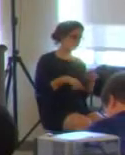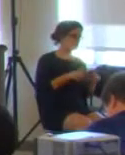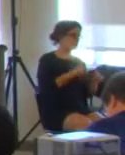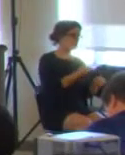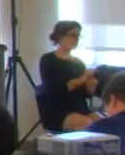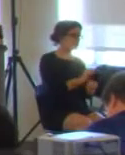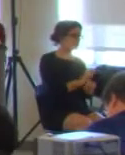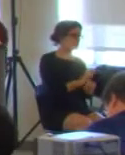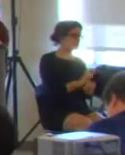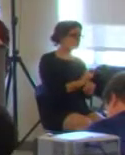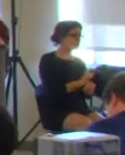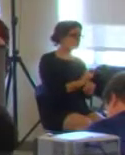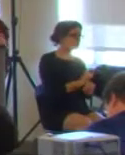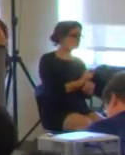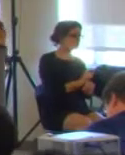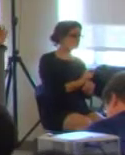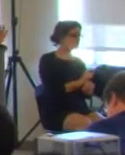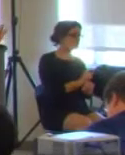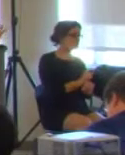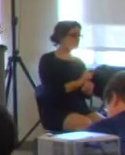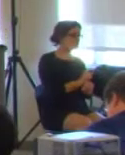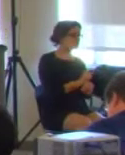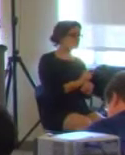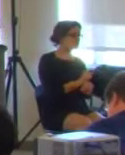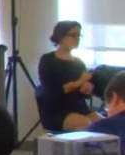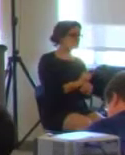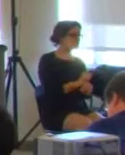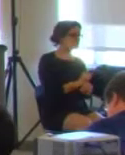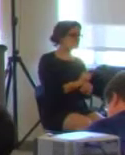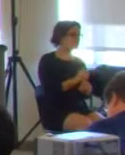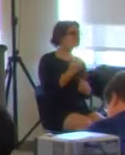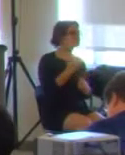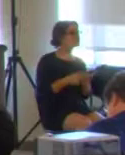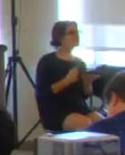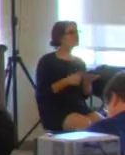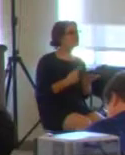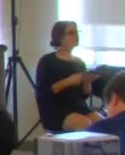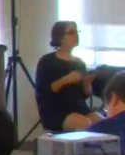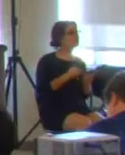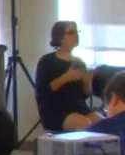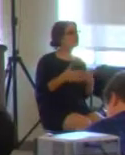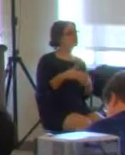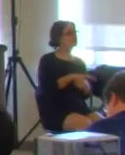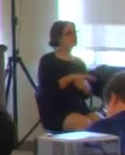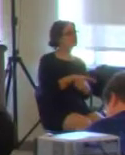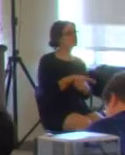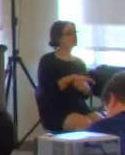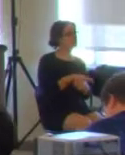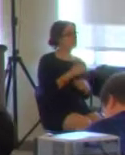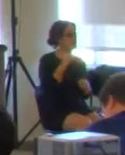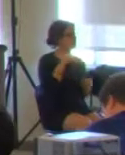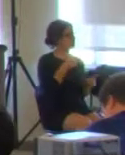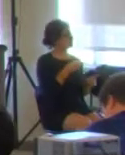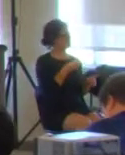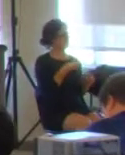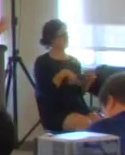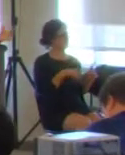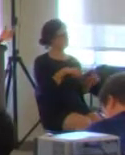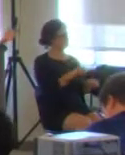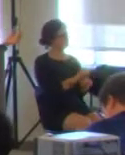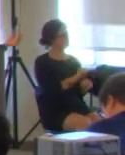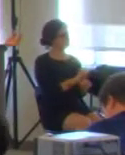work at all. And in some cases, the coverage will be if they're unable to work